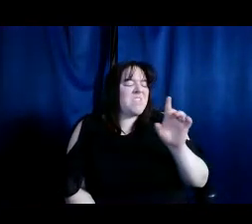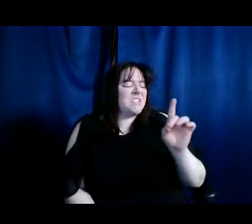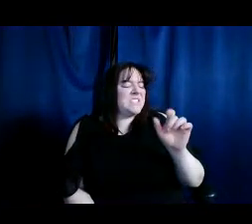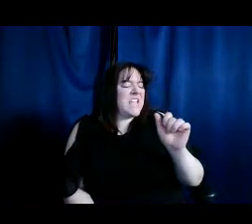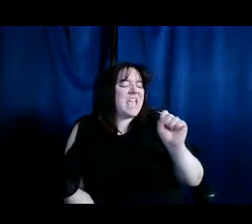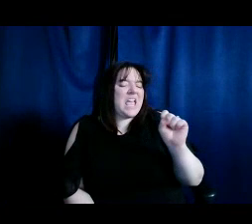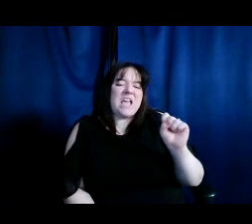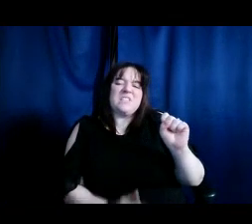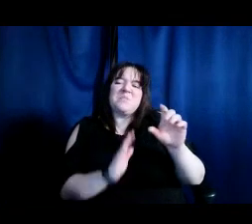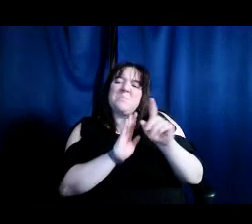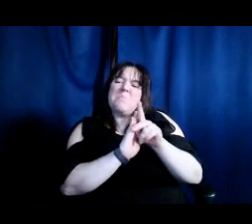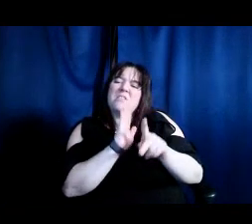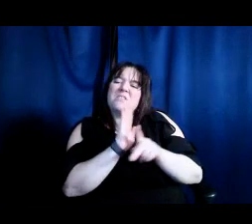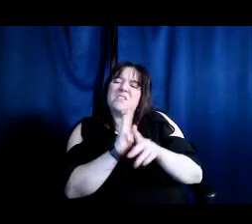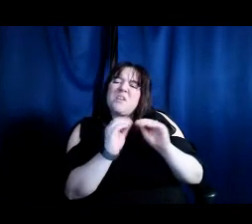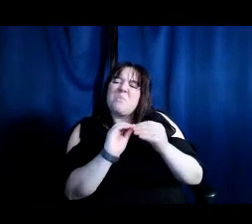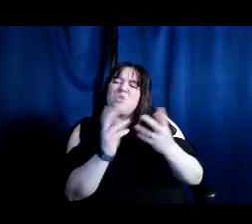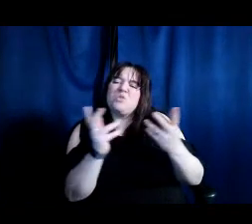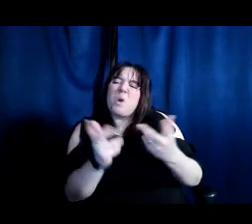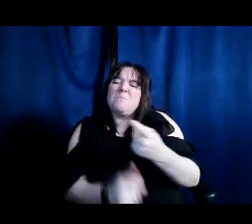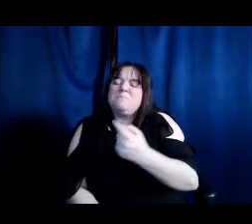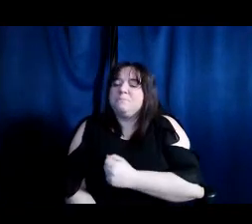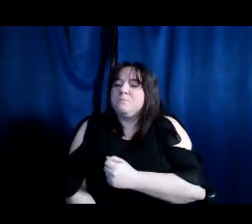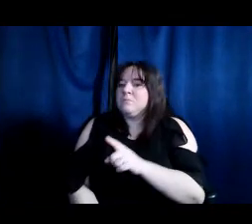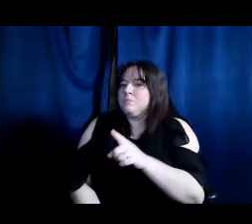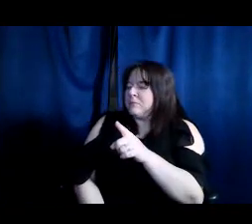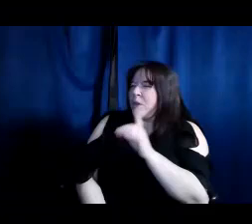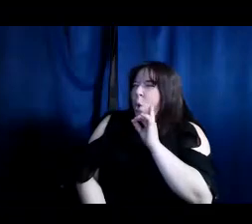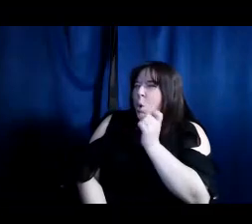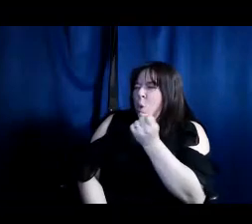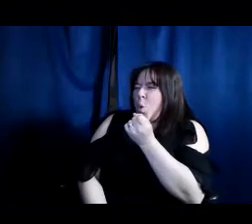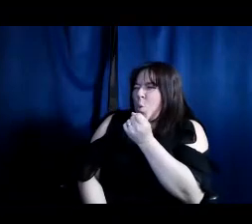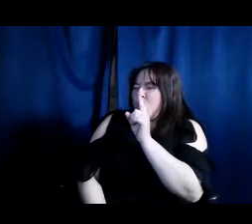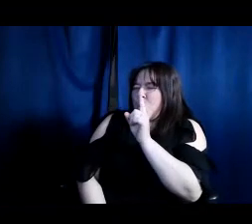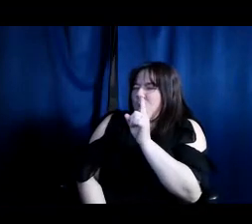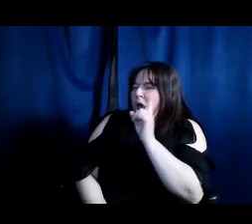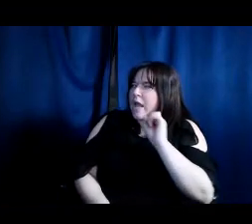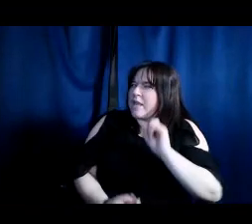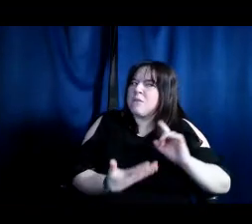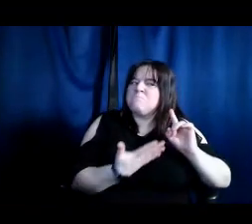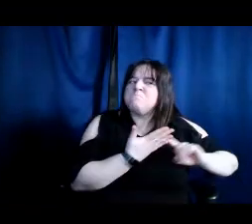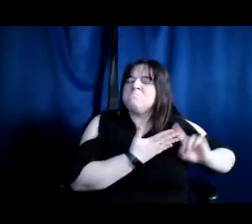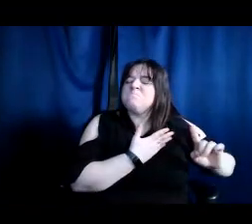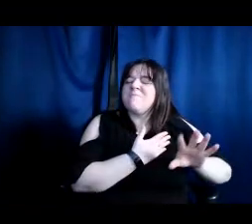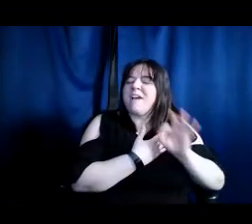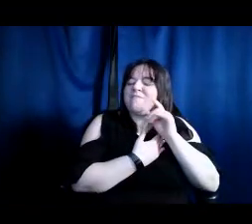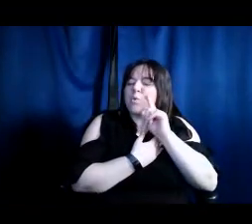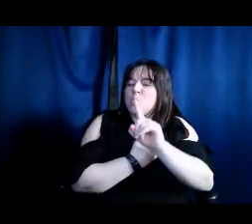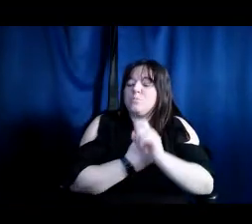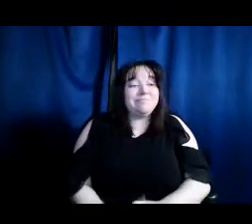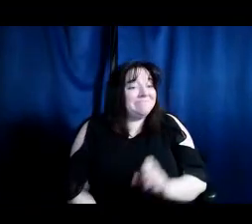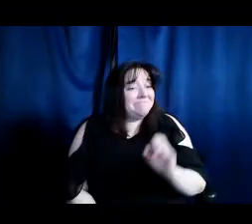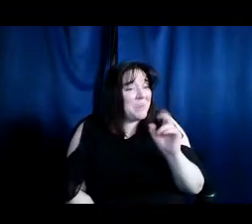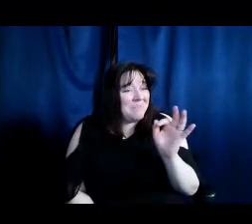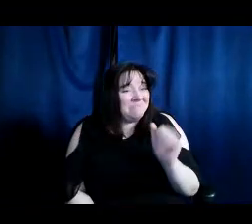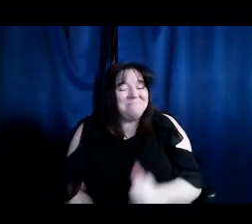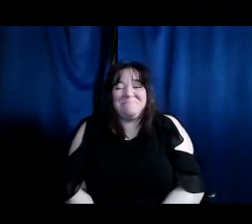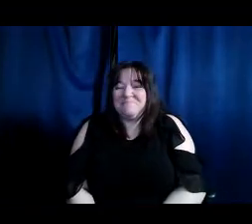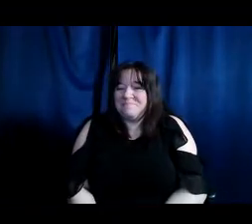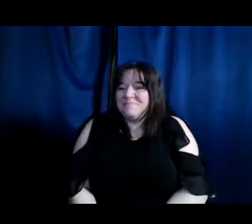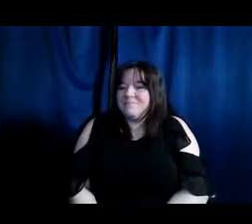number? give me a second, I can find that. Okay.